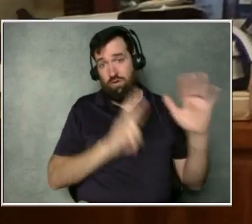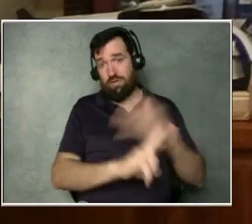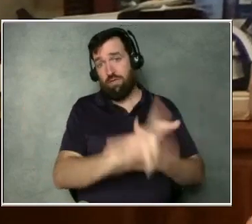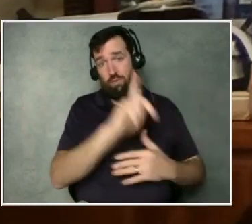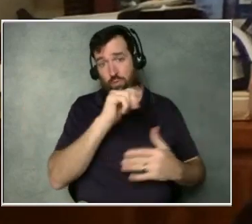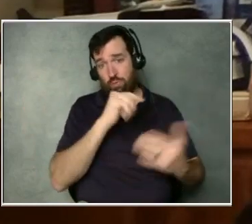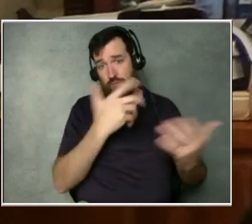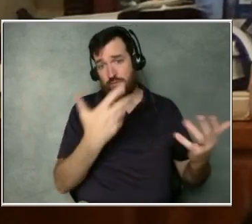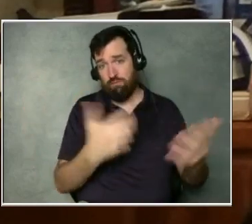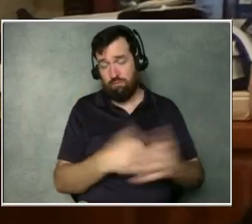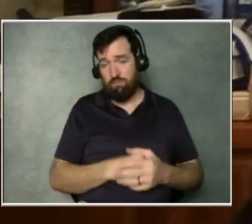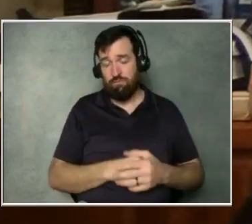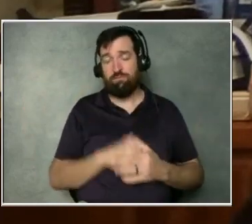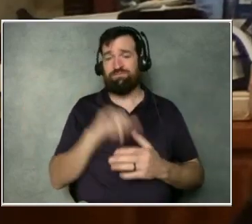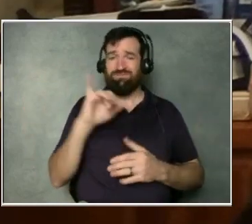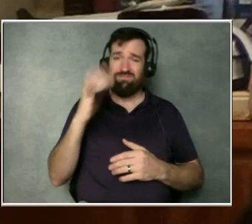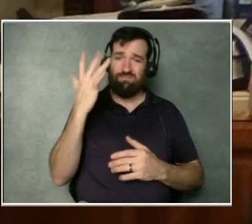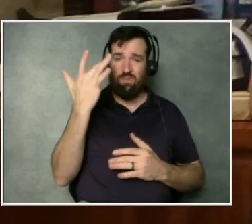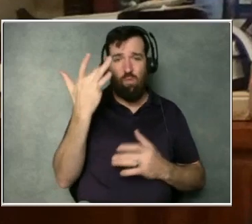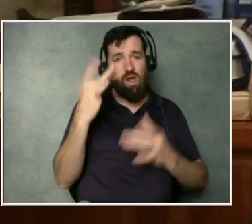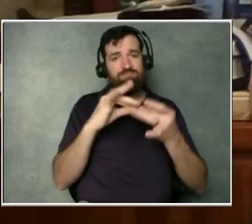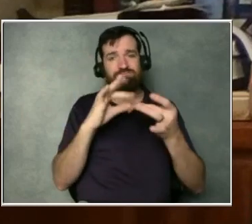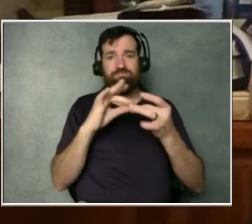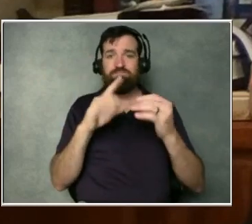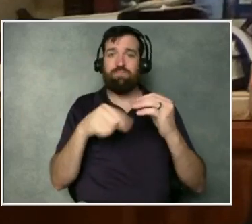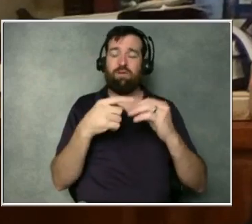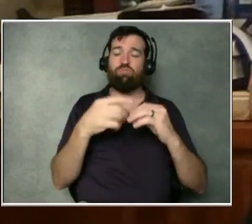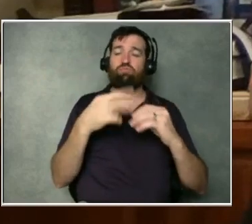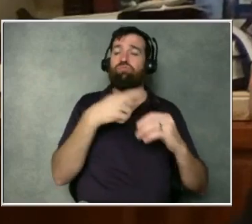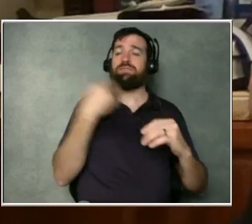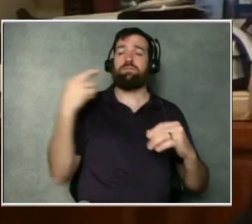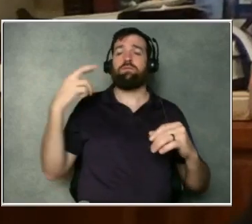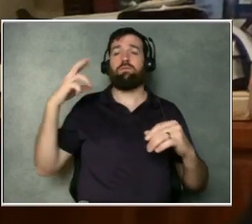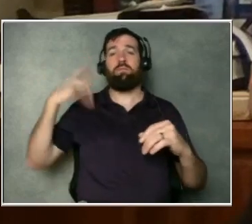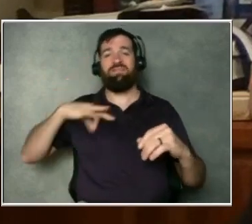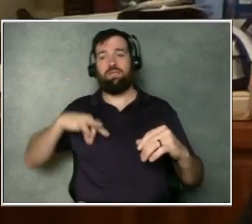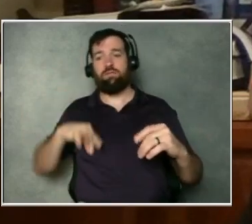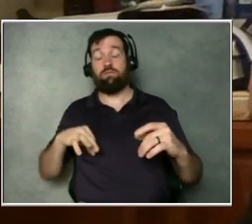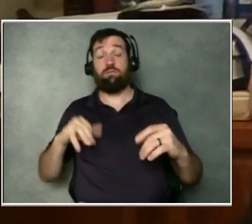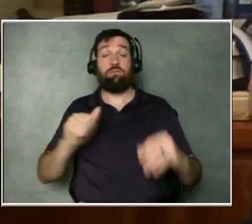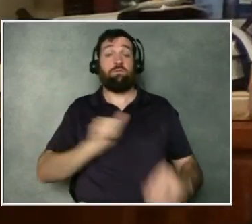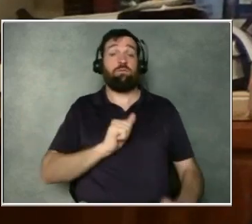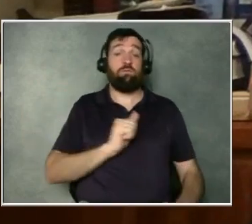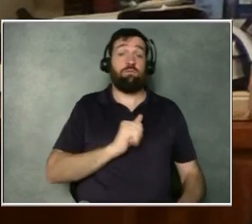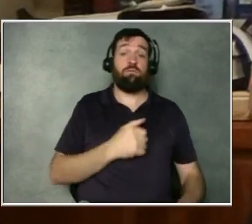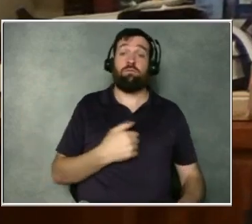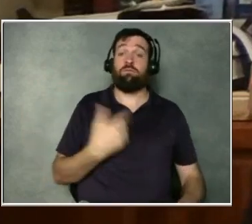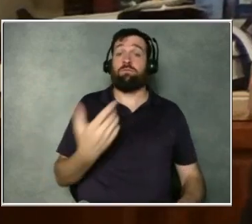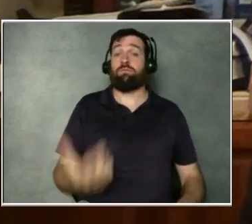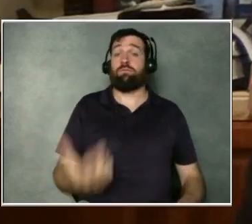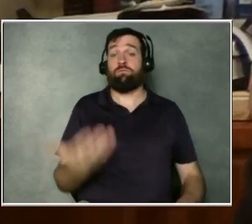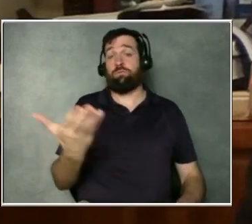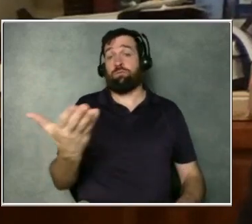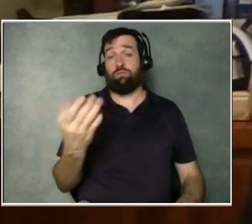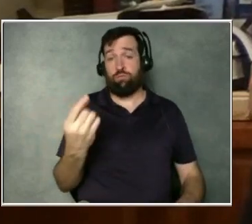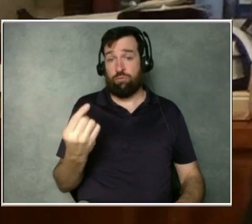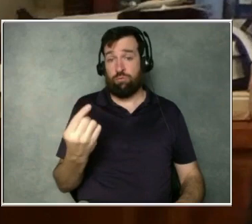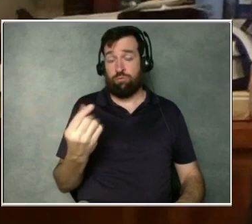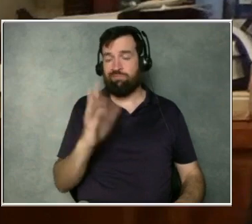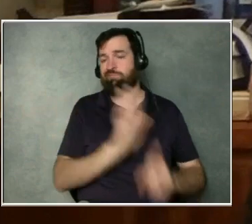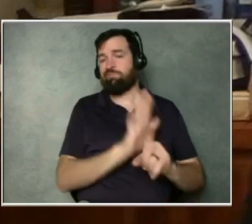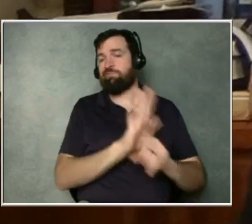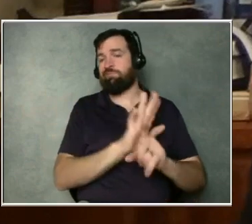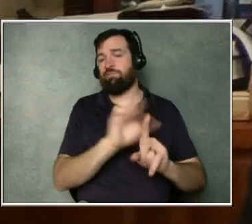be. That's why I talk about the risk and the benefit. Here's what I personally would do in her